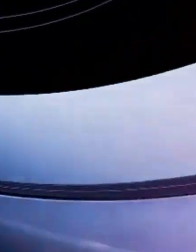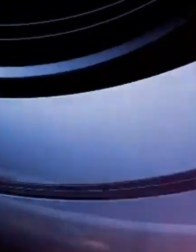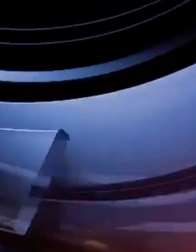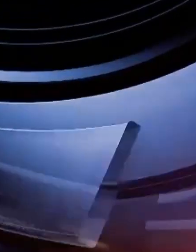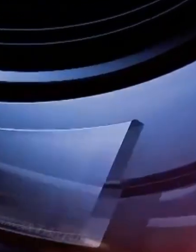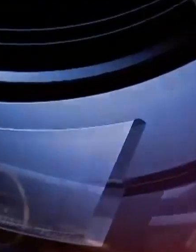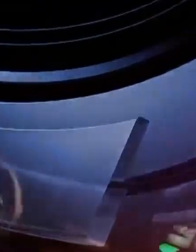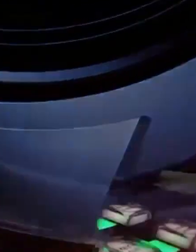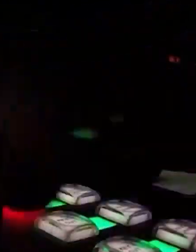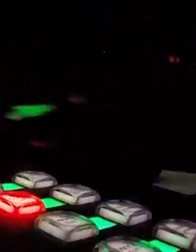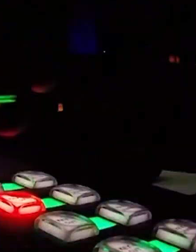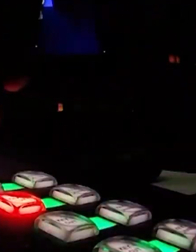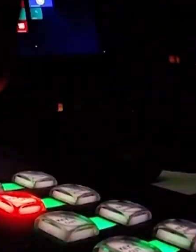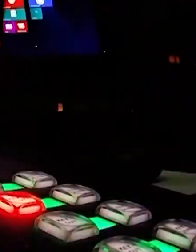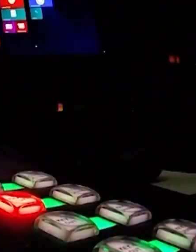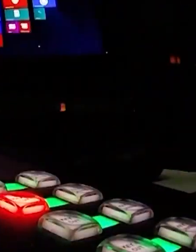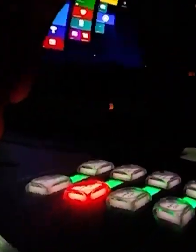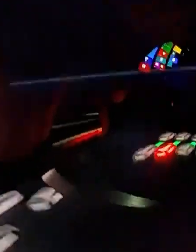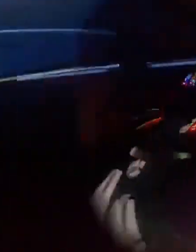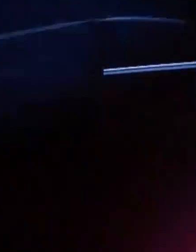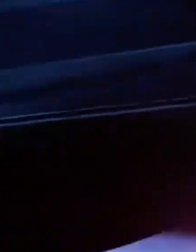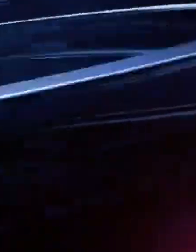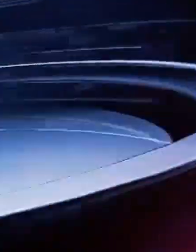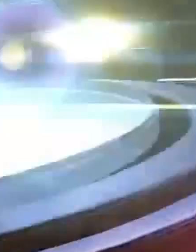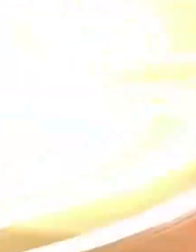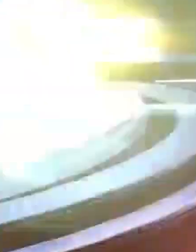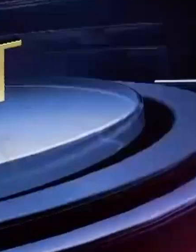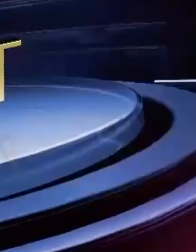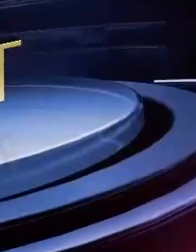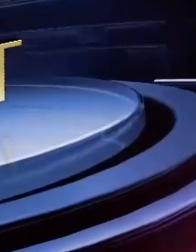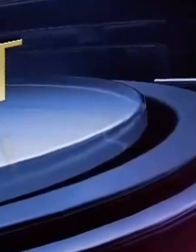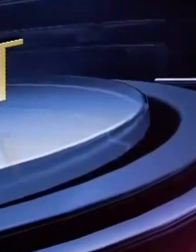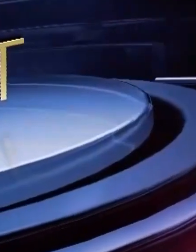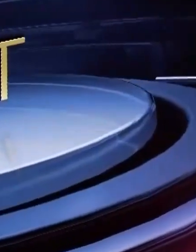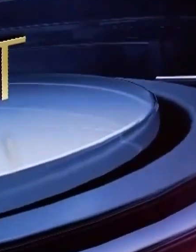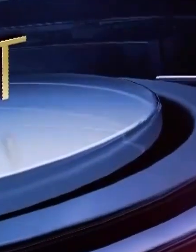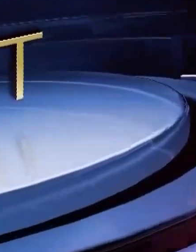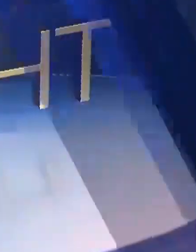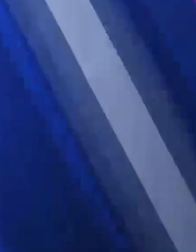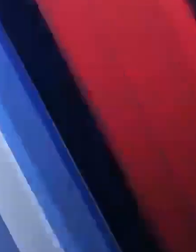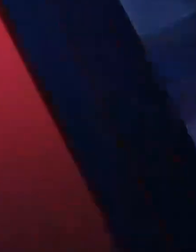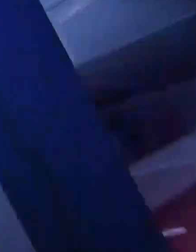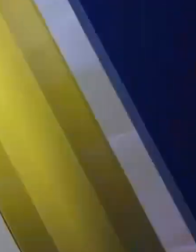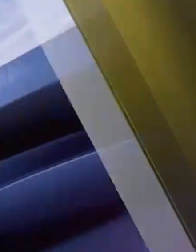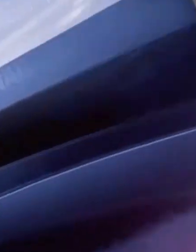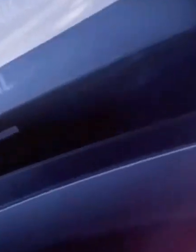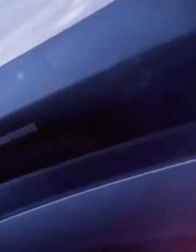Broadcasting from our studios in the Pine St. Michael, this is CBC NewsNight, starting now.